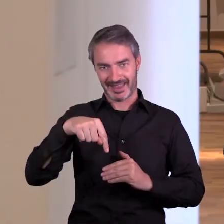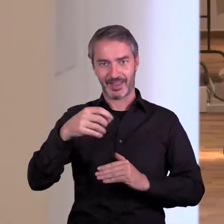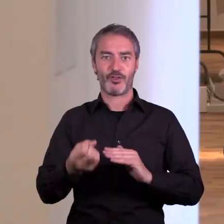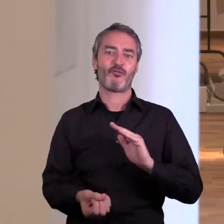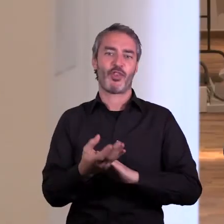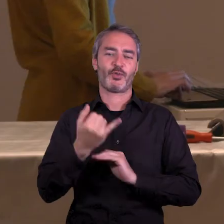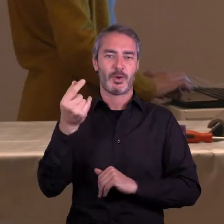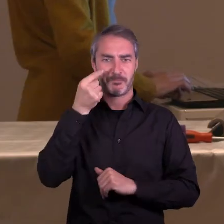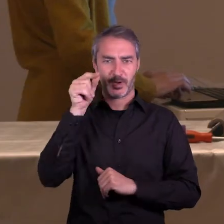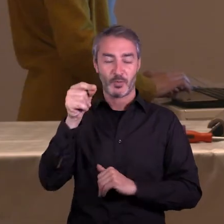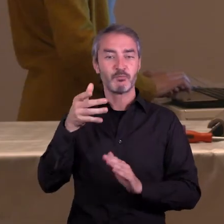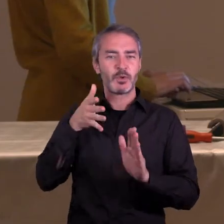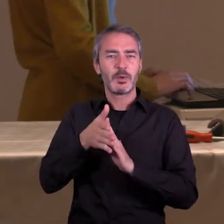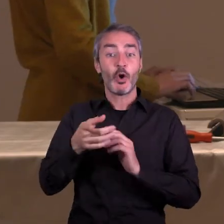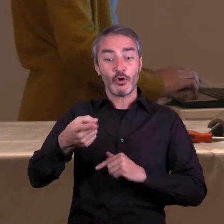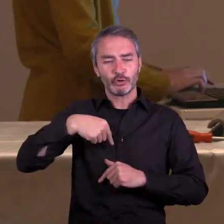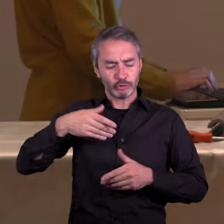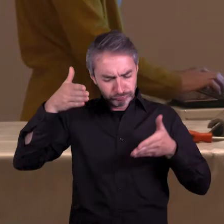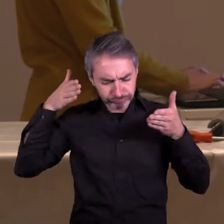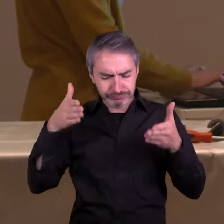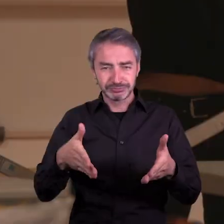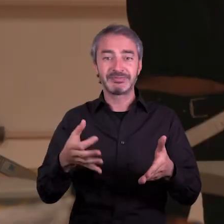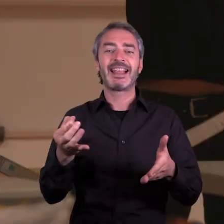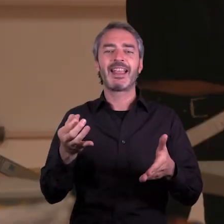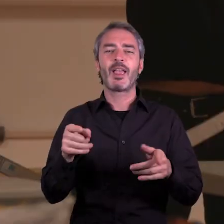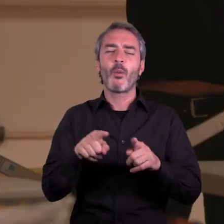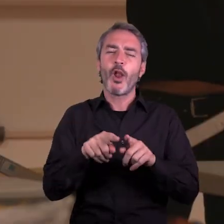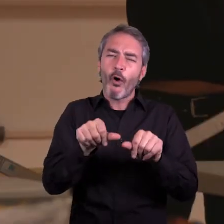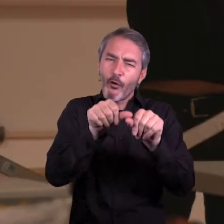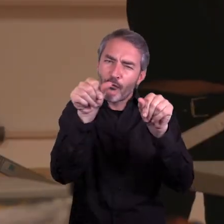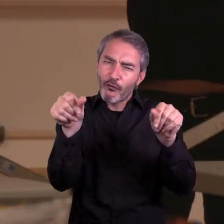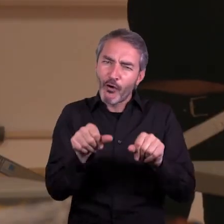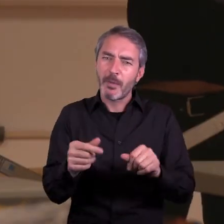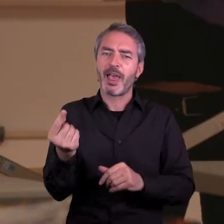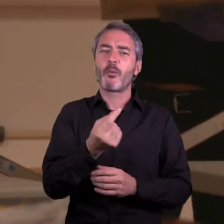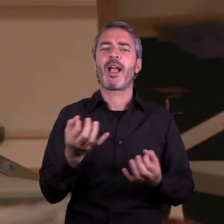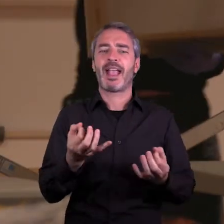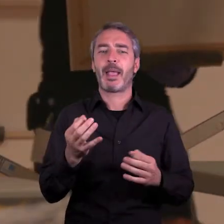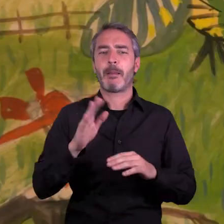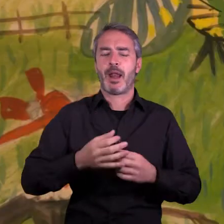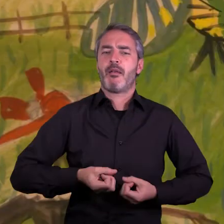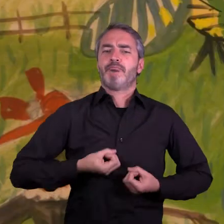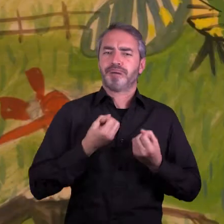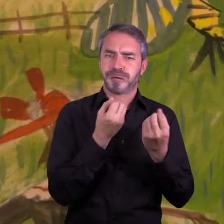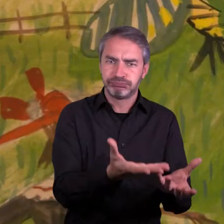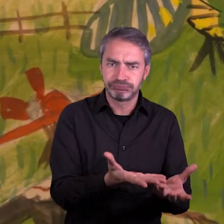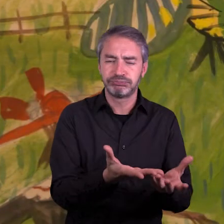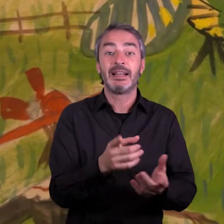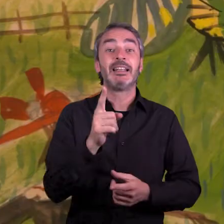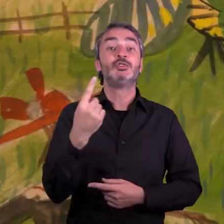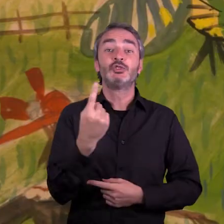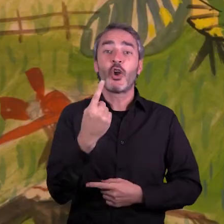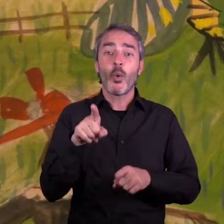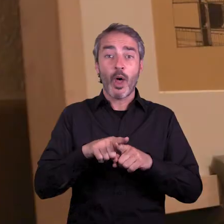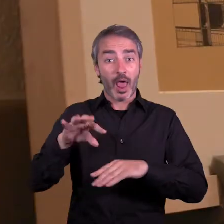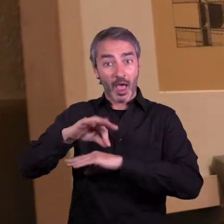Foundation. We're looking specifically at how she appropriated drawing as a medium of expression, not only as an